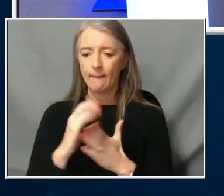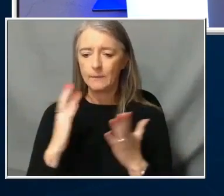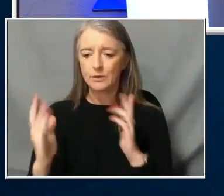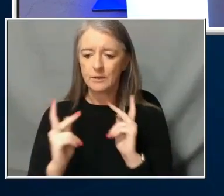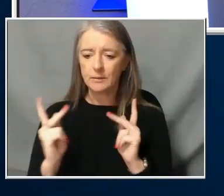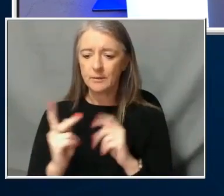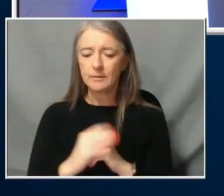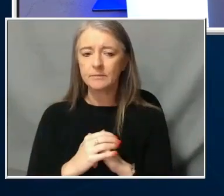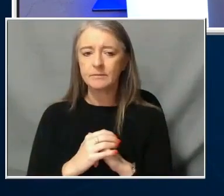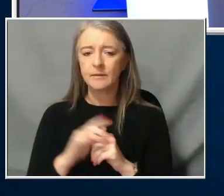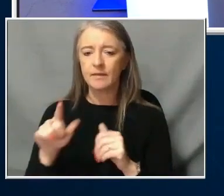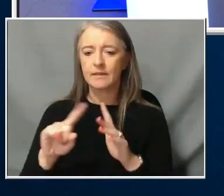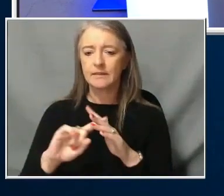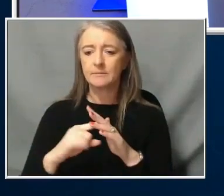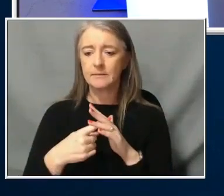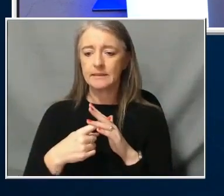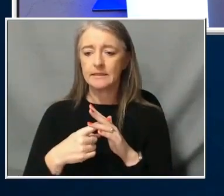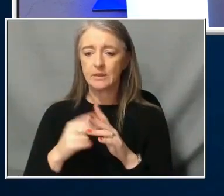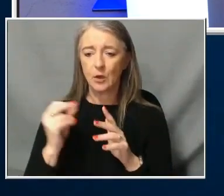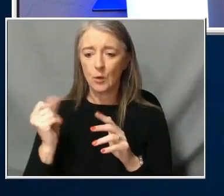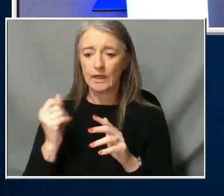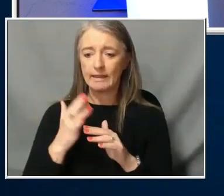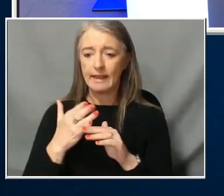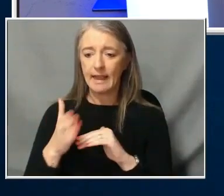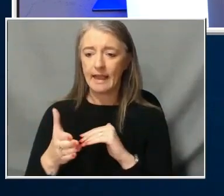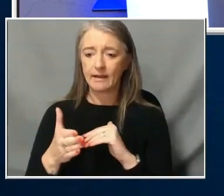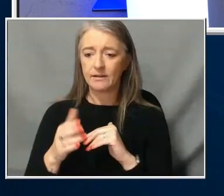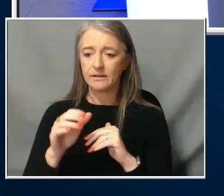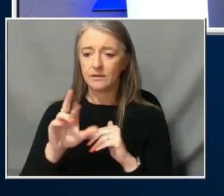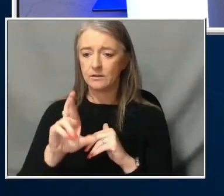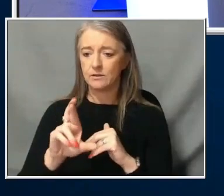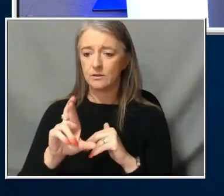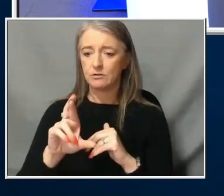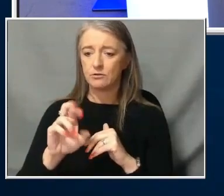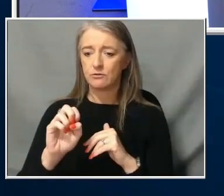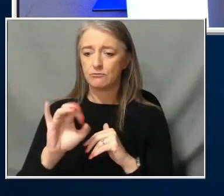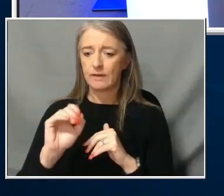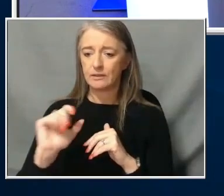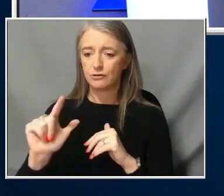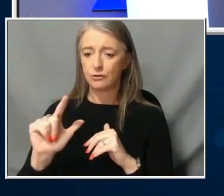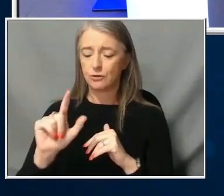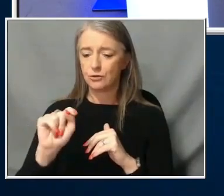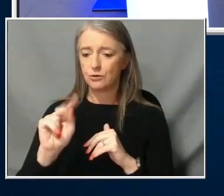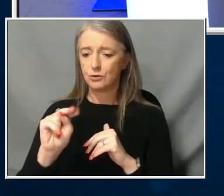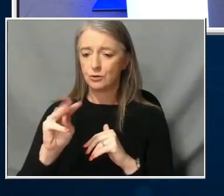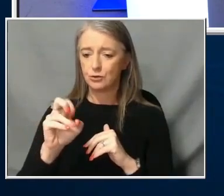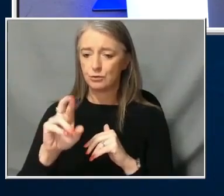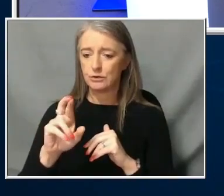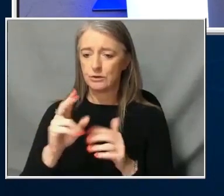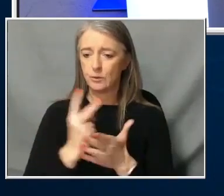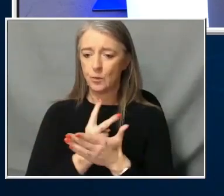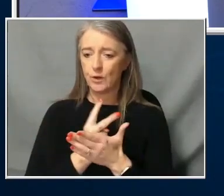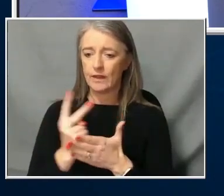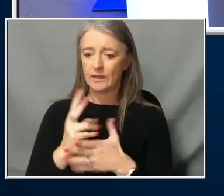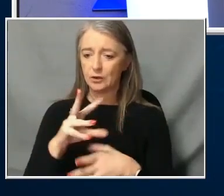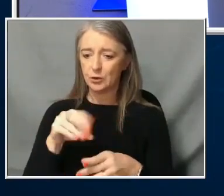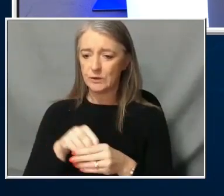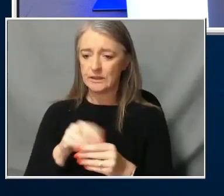This began rather quickly after a rectal tumor was discovered, within 2 weeks, is that correct?